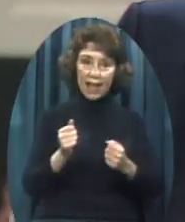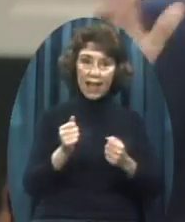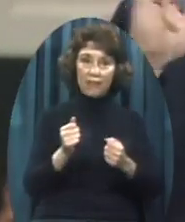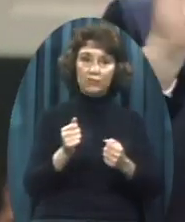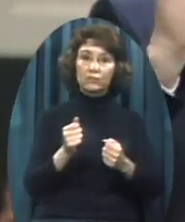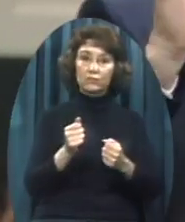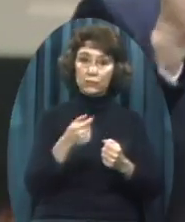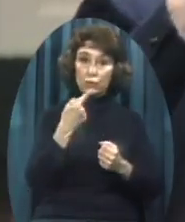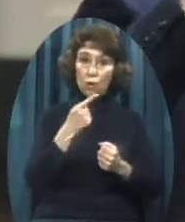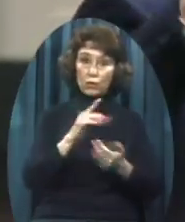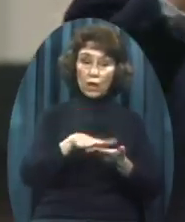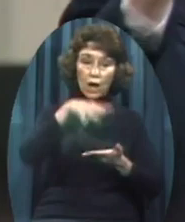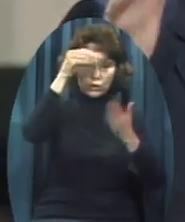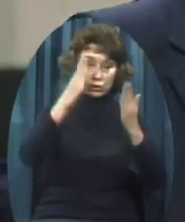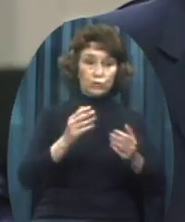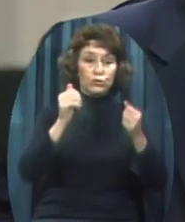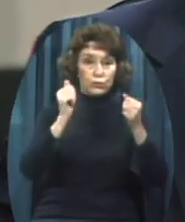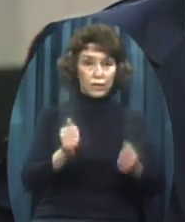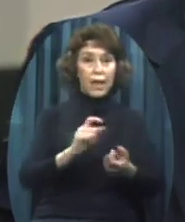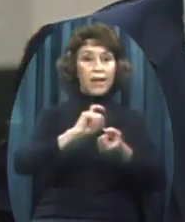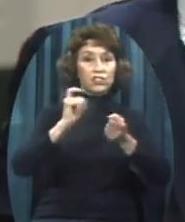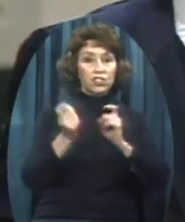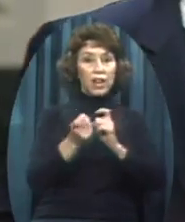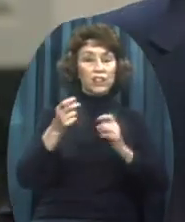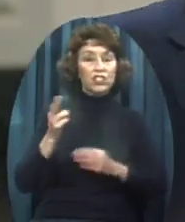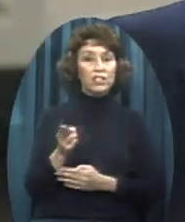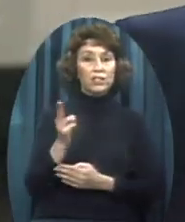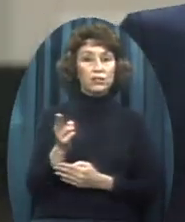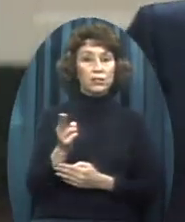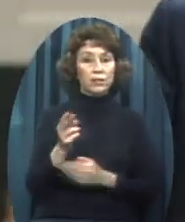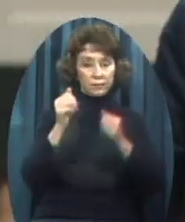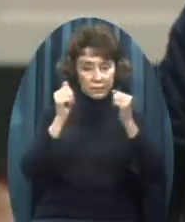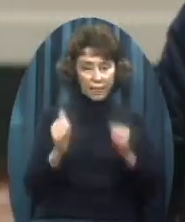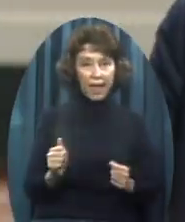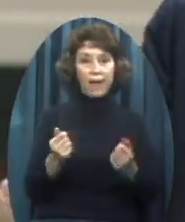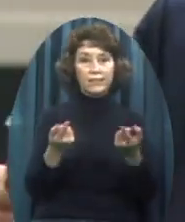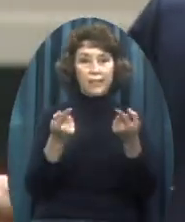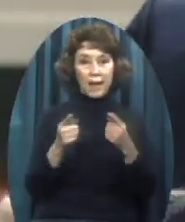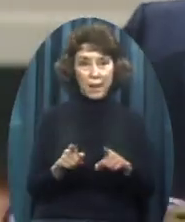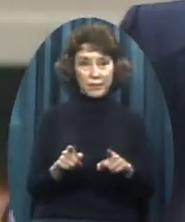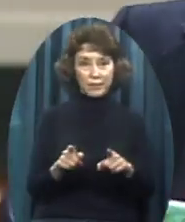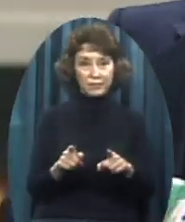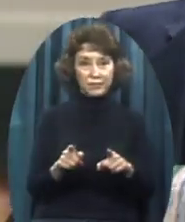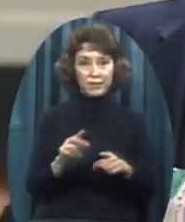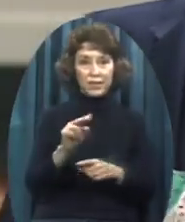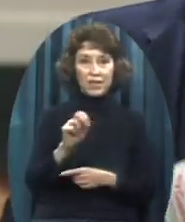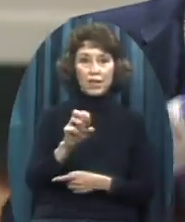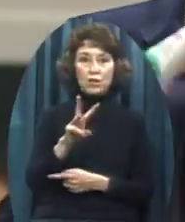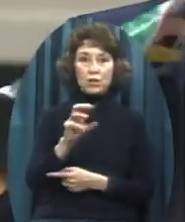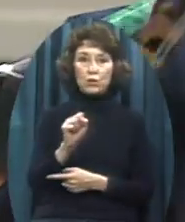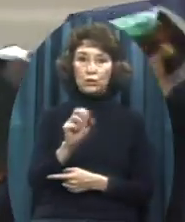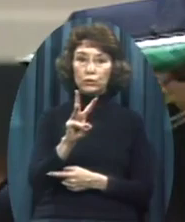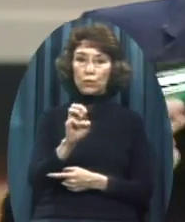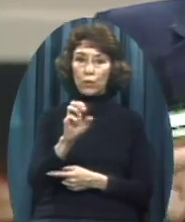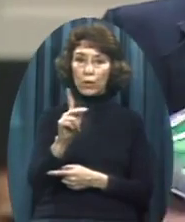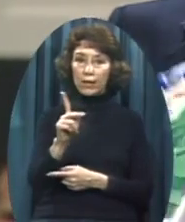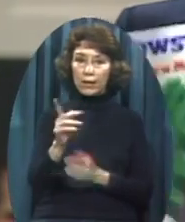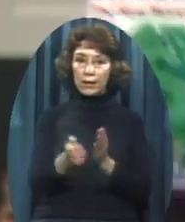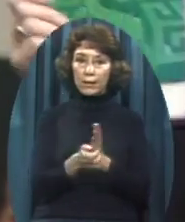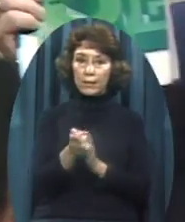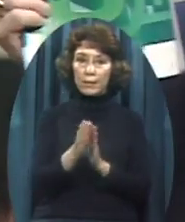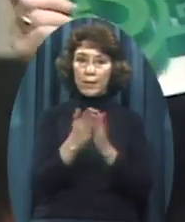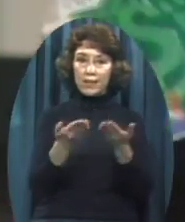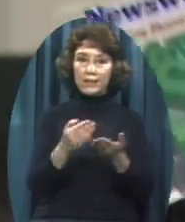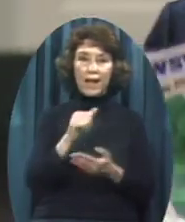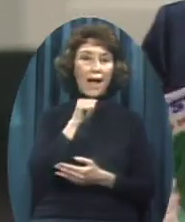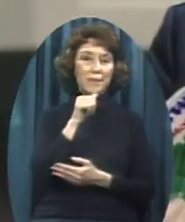to significantly redirect history. And it can happen. Newsweek magazine. I'm not going to